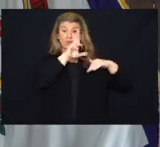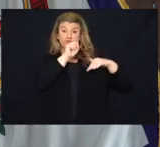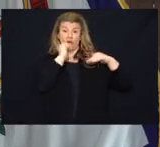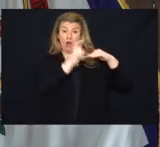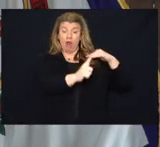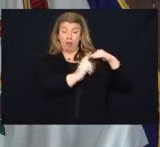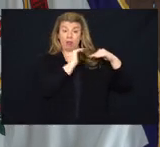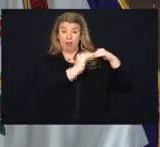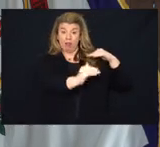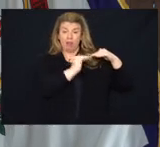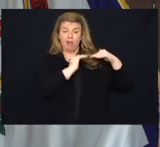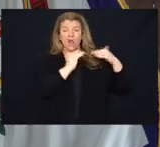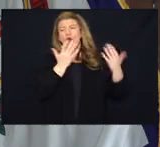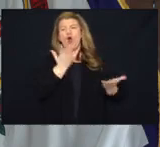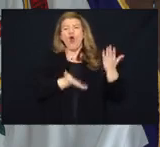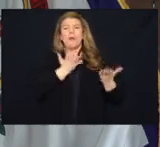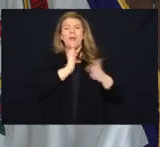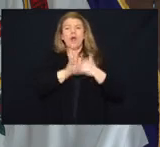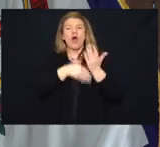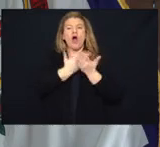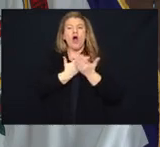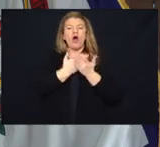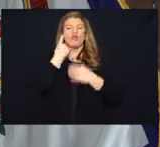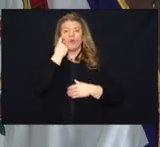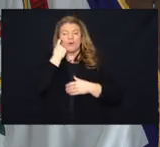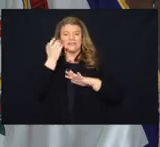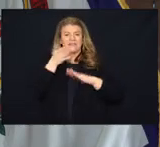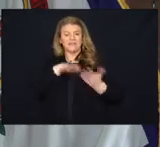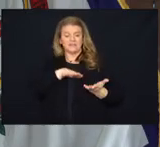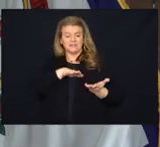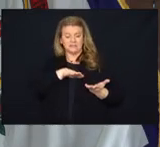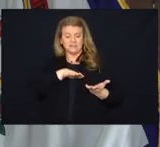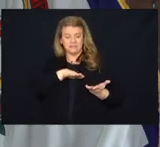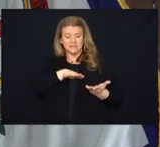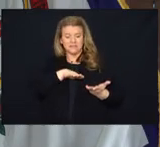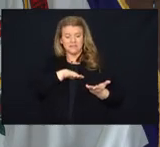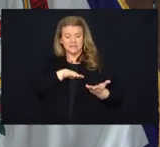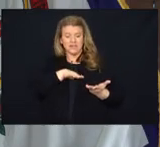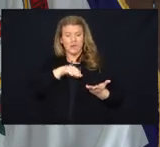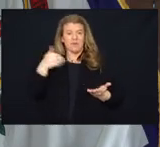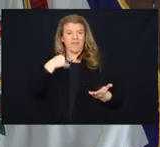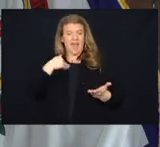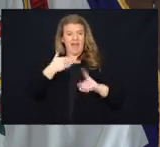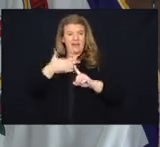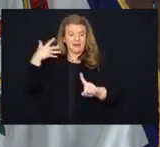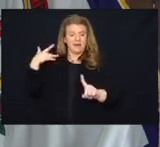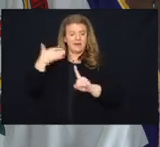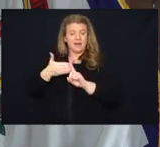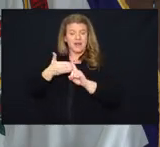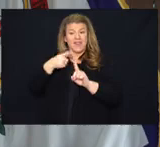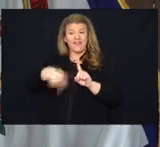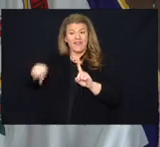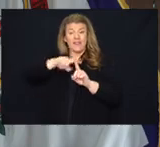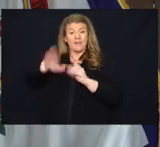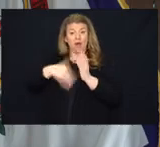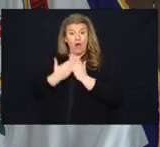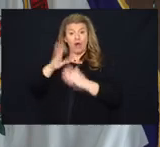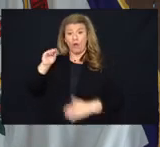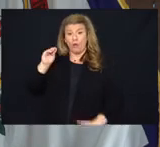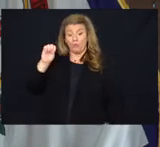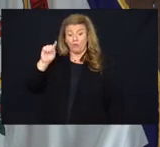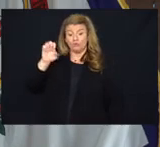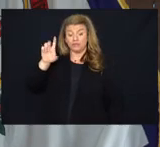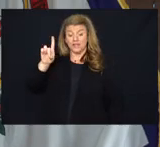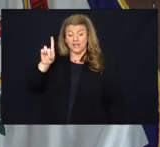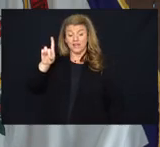we could, or maybe all the deaths, the recent deaths that we've had, not just today, we had them all boosted,